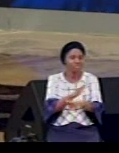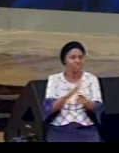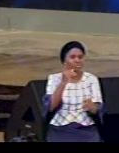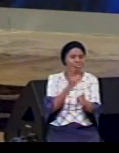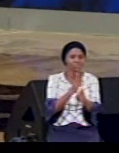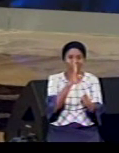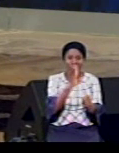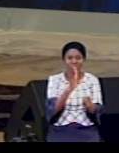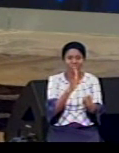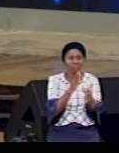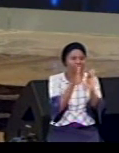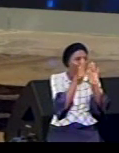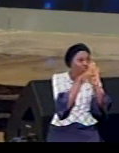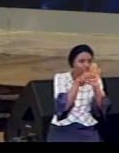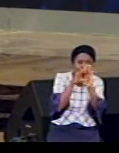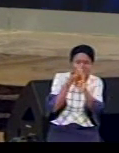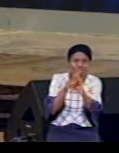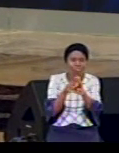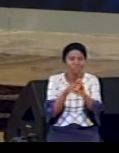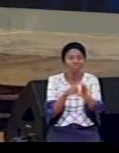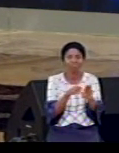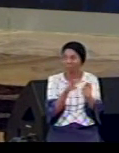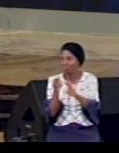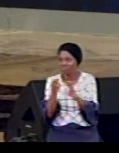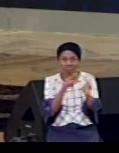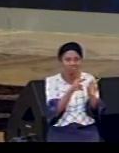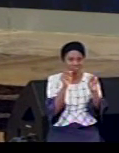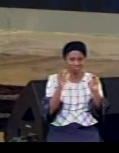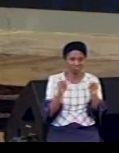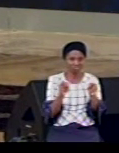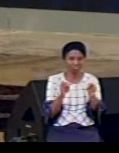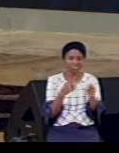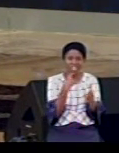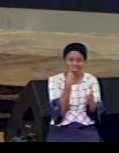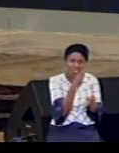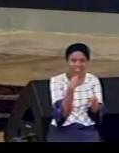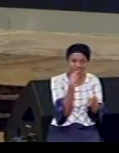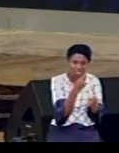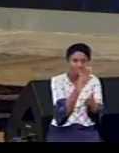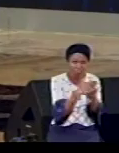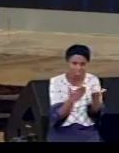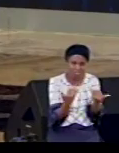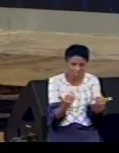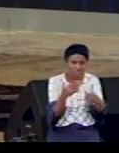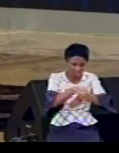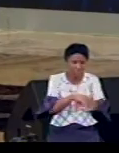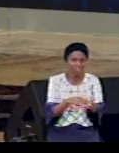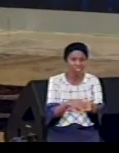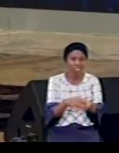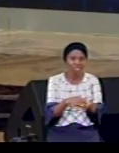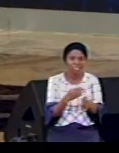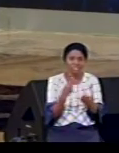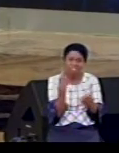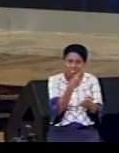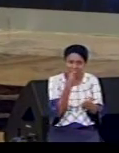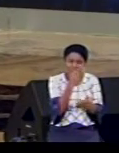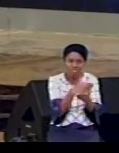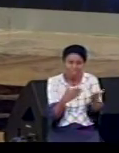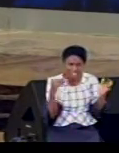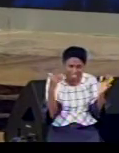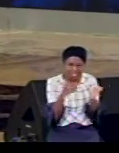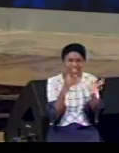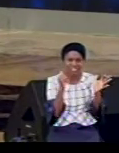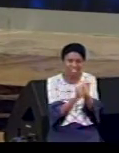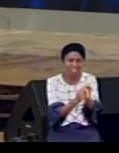here and there, or, you know, doing whatever. Say something tonight. To any mountain, every mountain in your